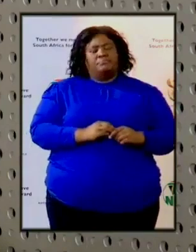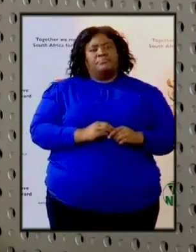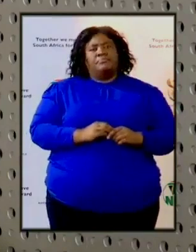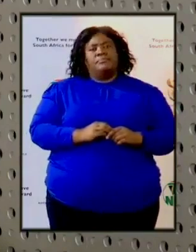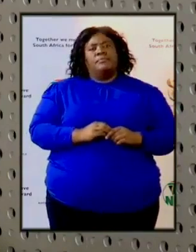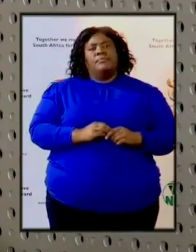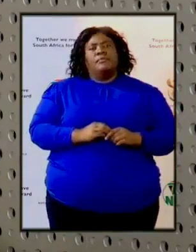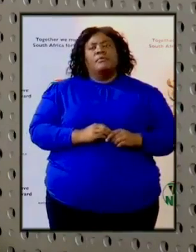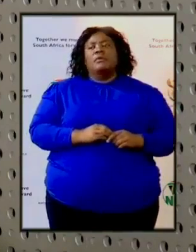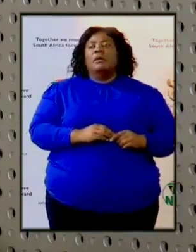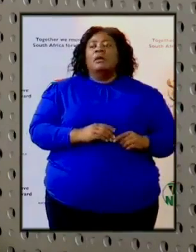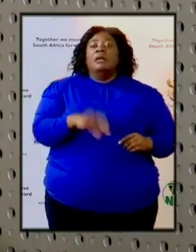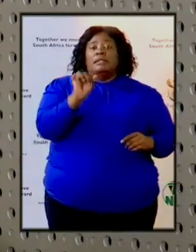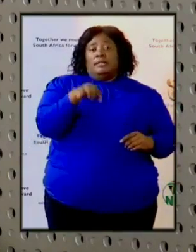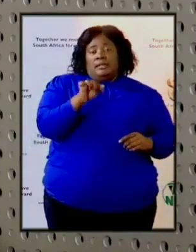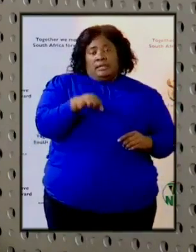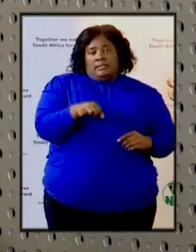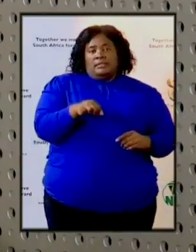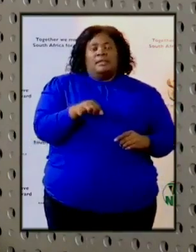there are people who work